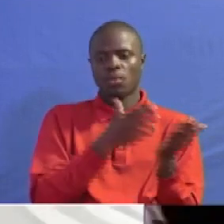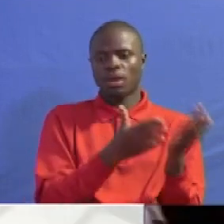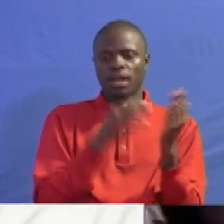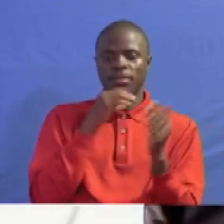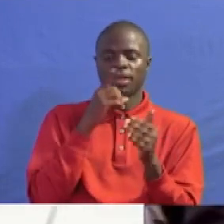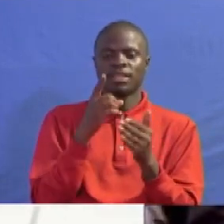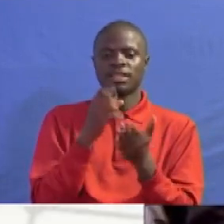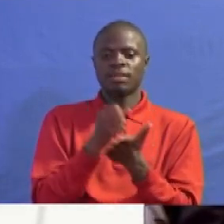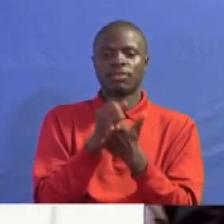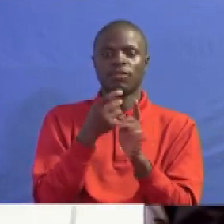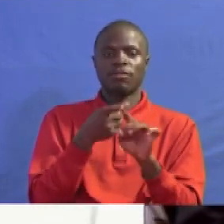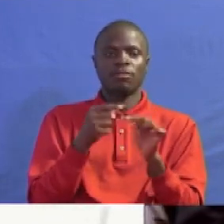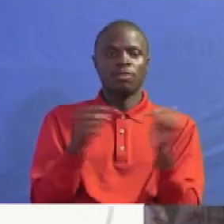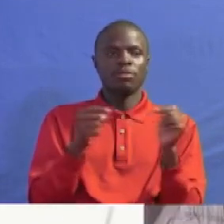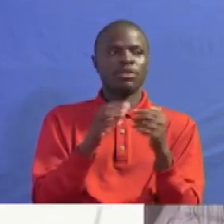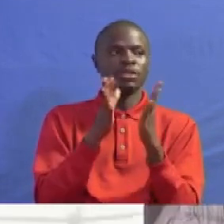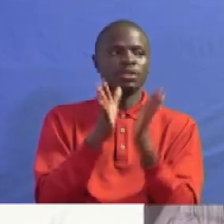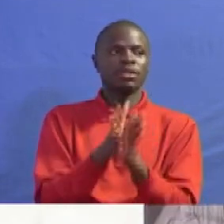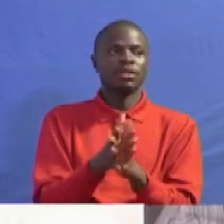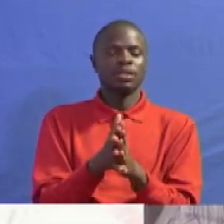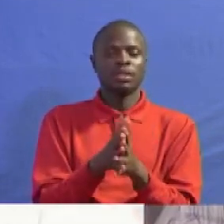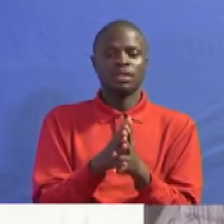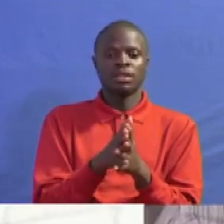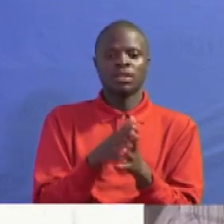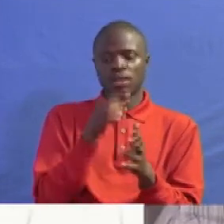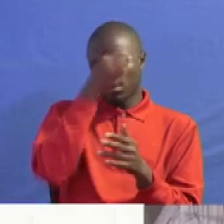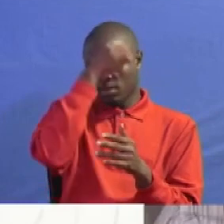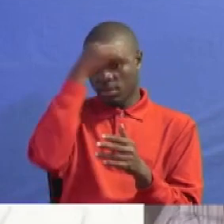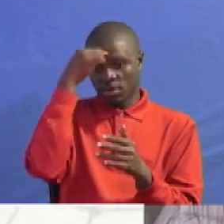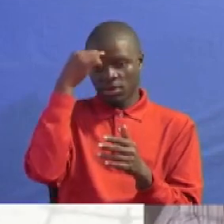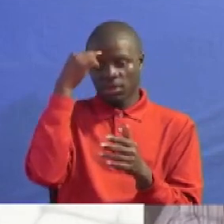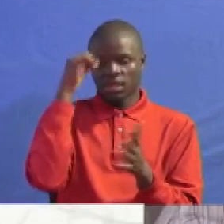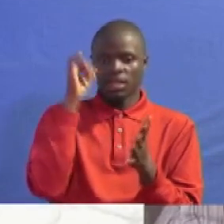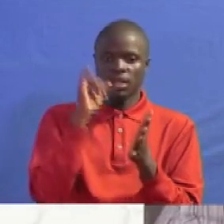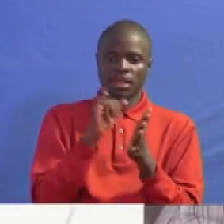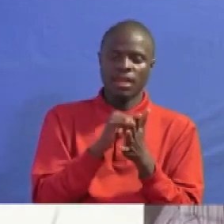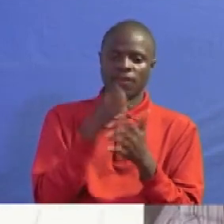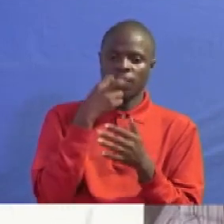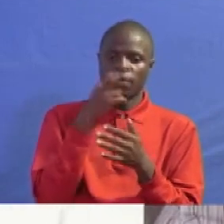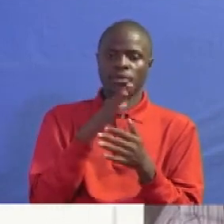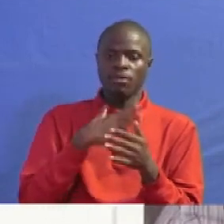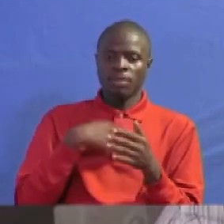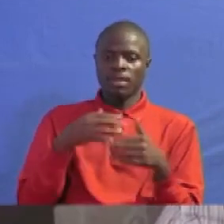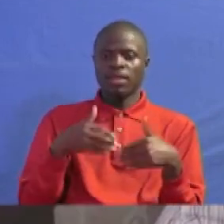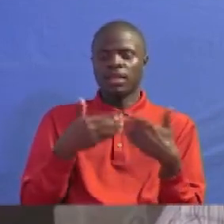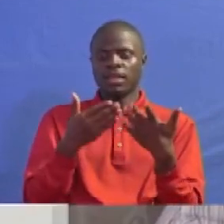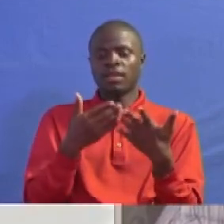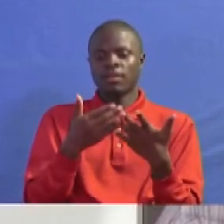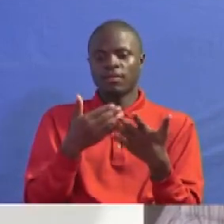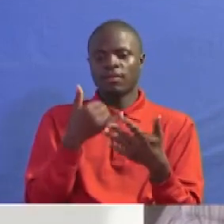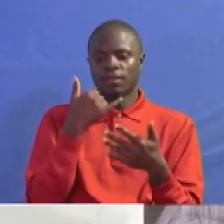yesterday. This is the right way to go. Probably because ile maoni nimetoa, inaonekana